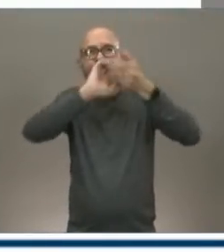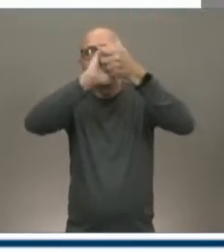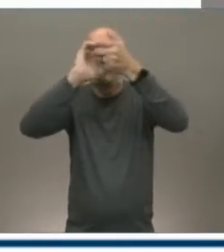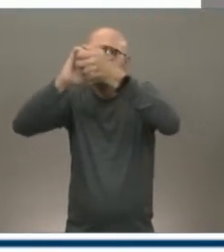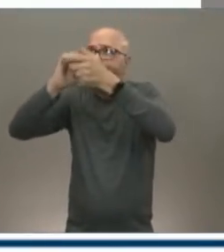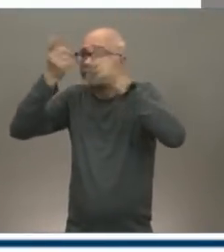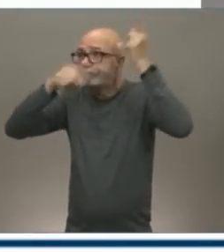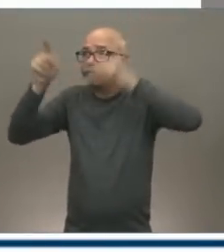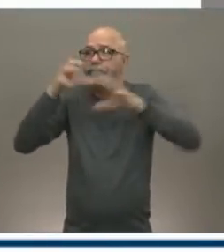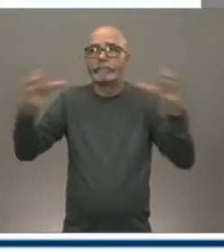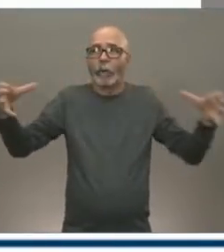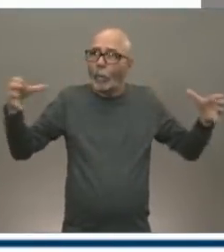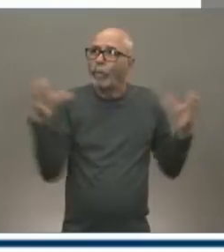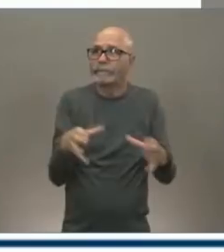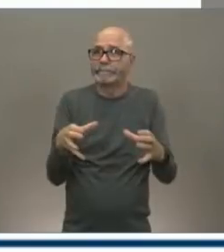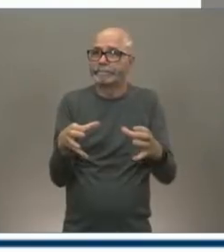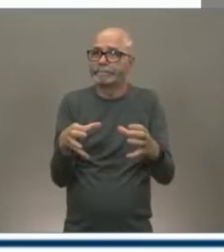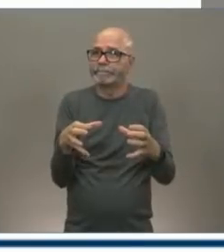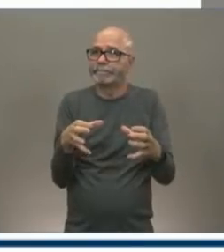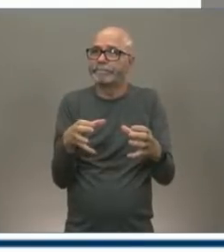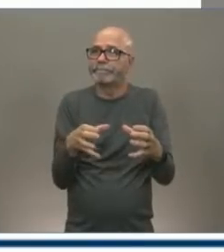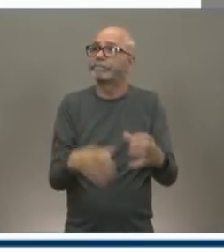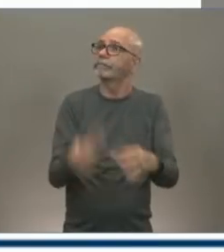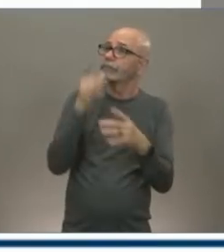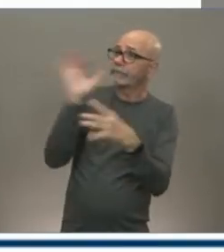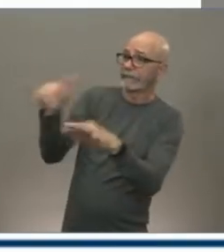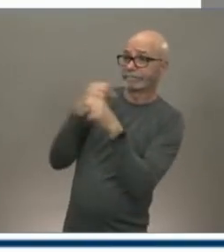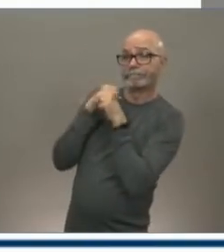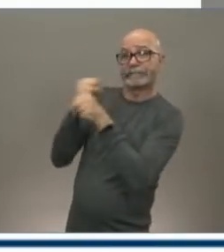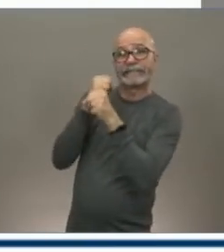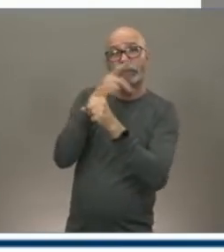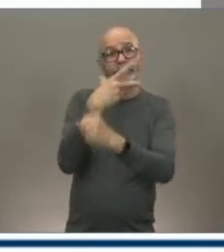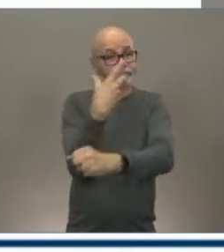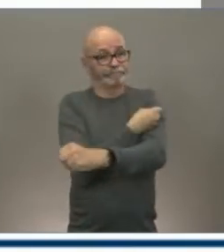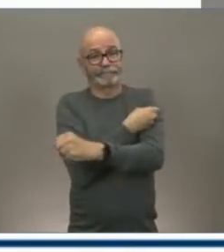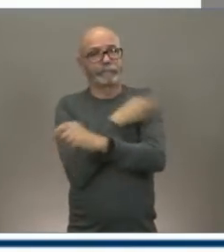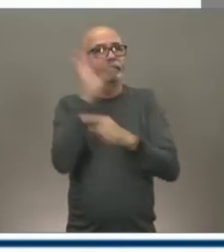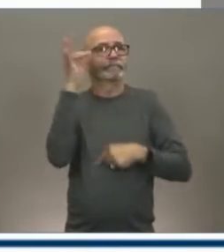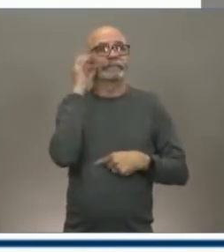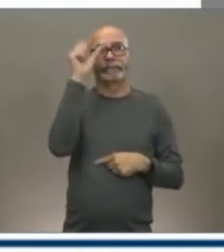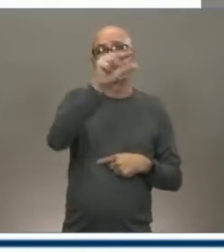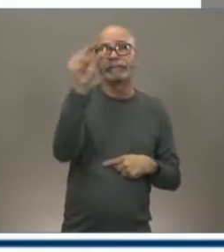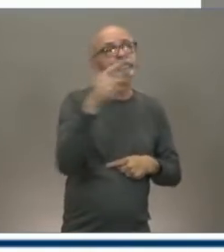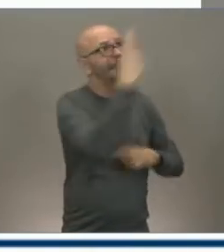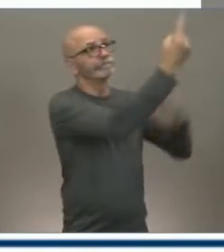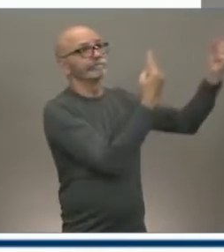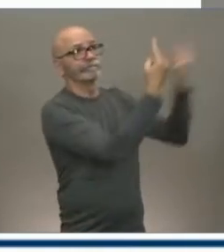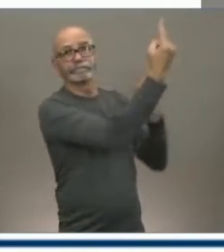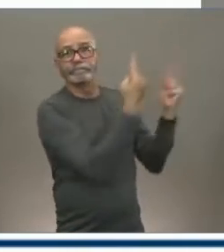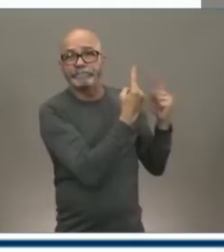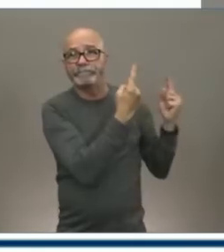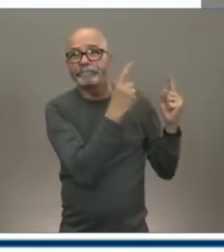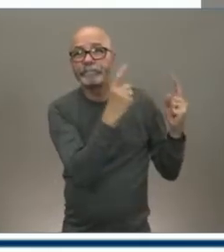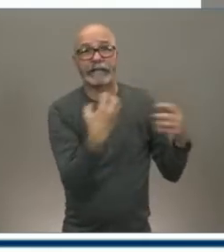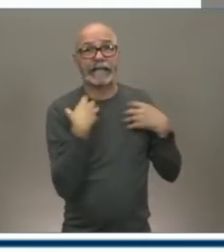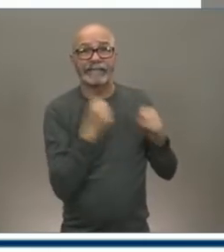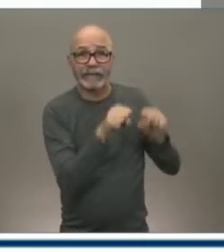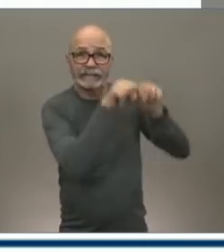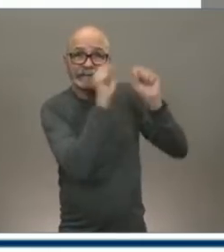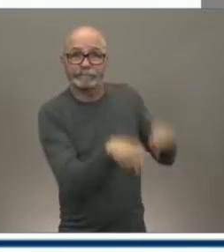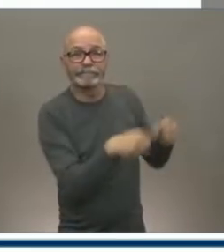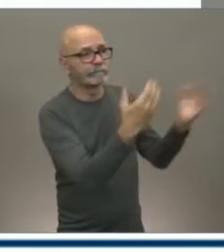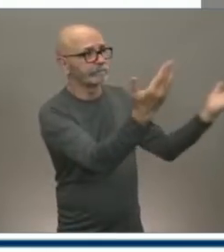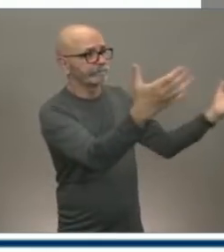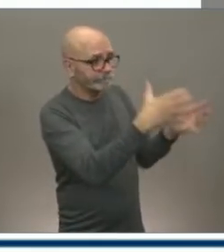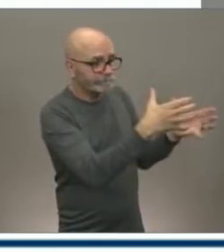be doing it along with the vaccine manufacturer, the federal government, our health system partners. But this is